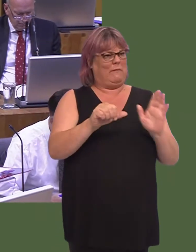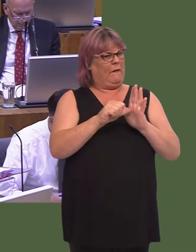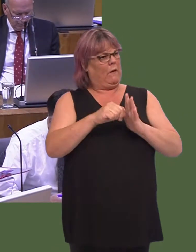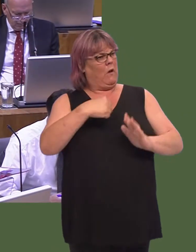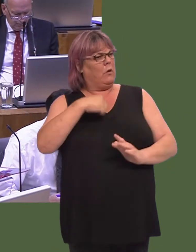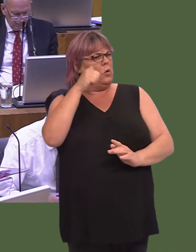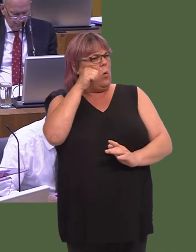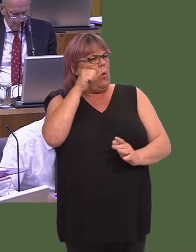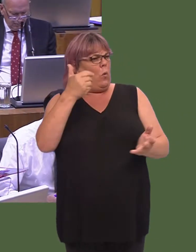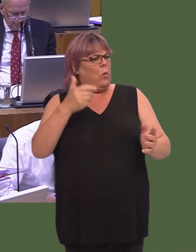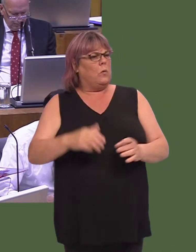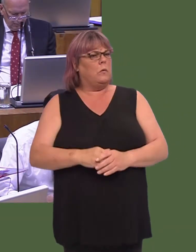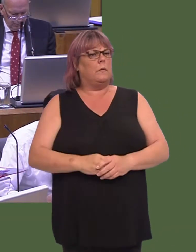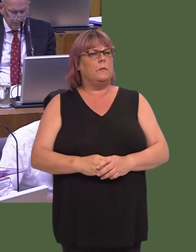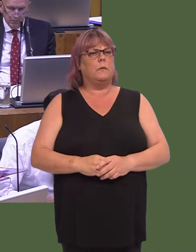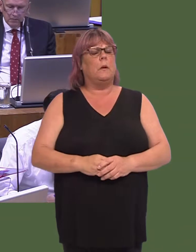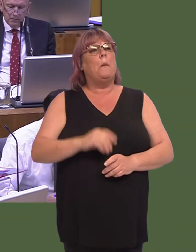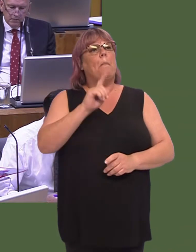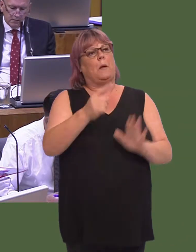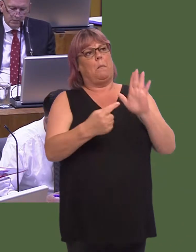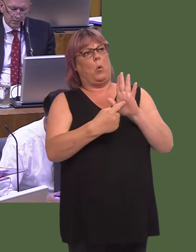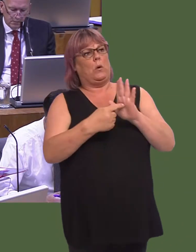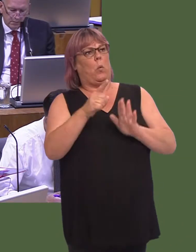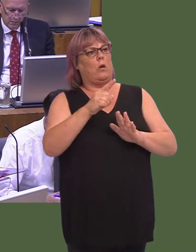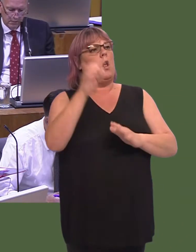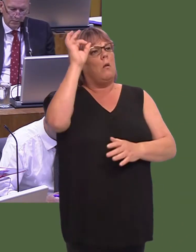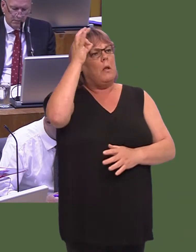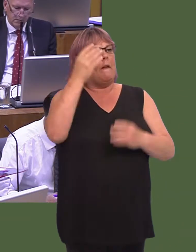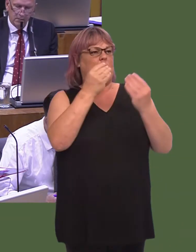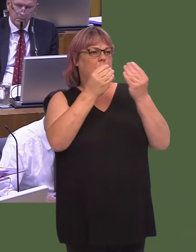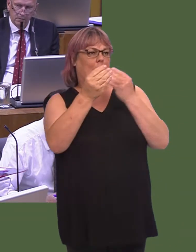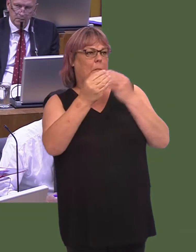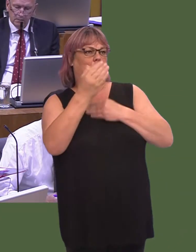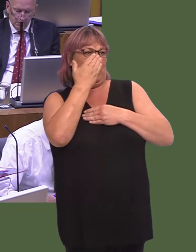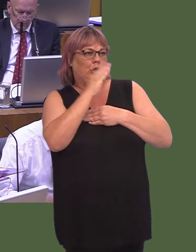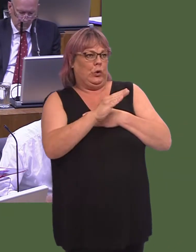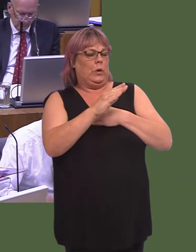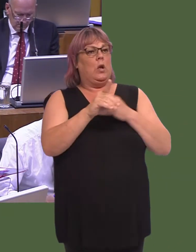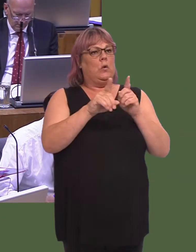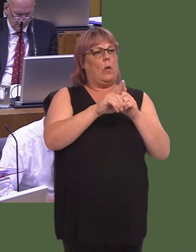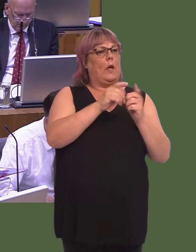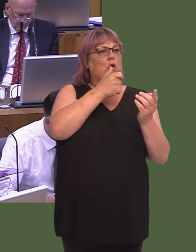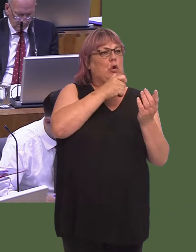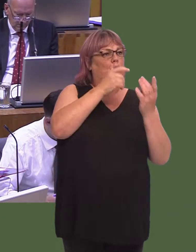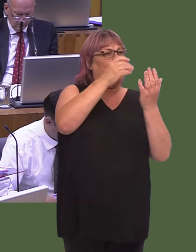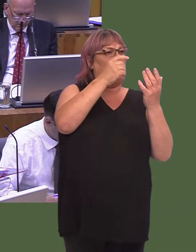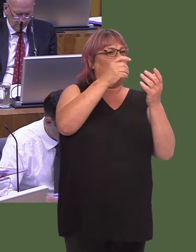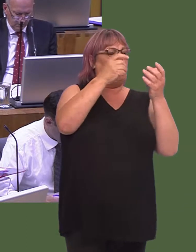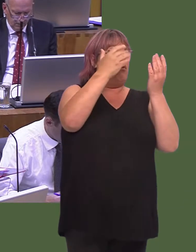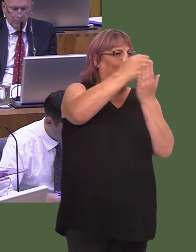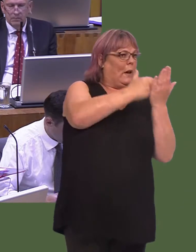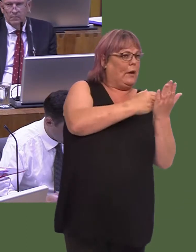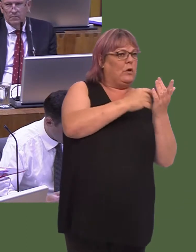has been assessed or not for nighttime domiciliary care, but it's hugely important that local authorities are flexible enough in their interpretation of